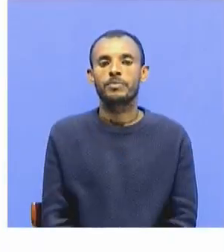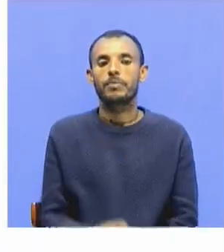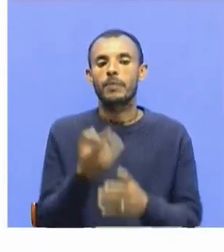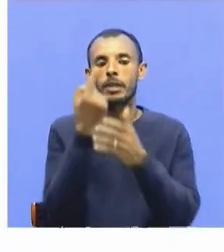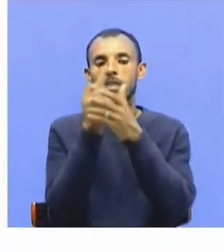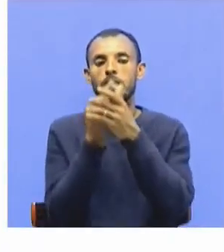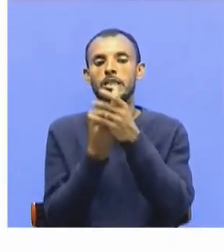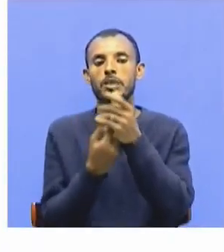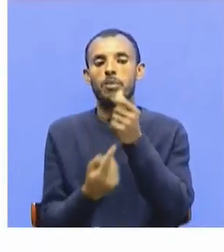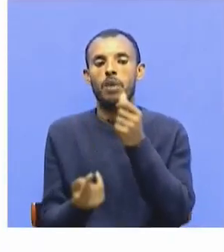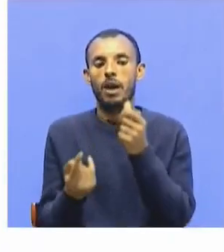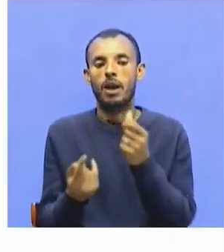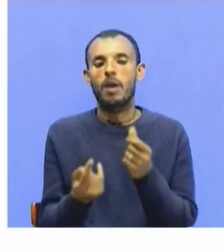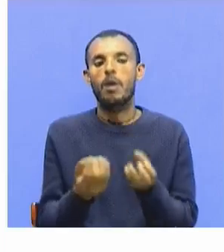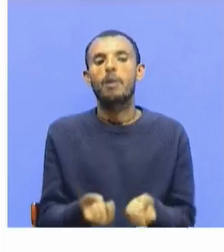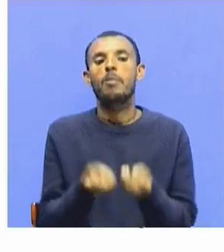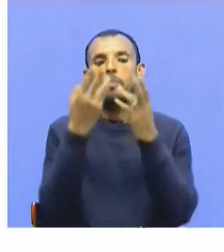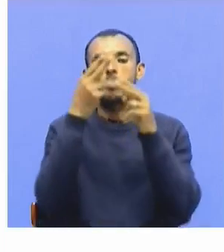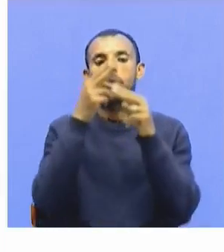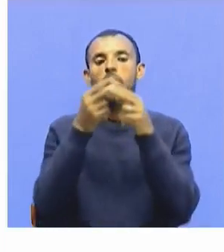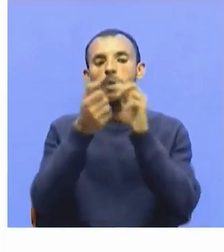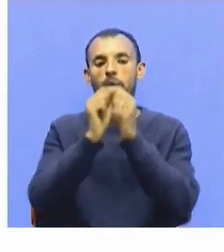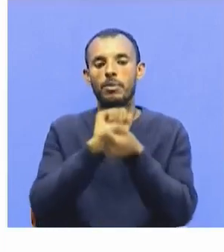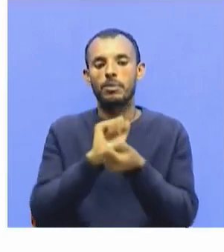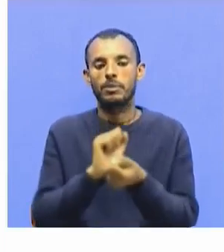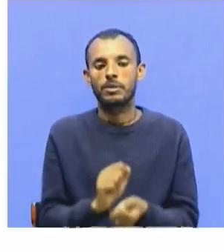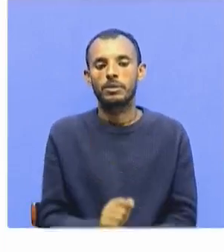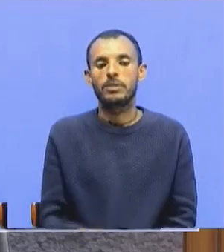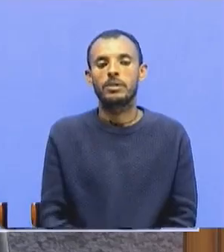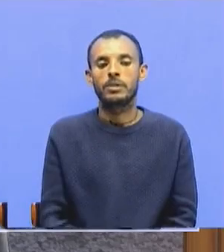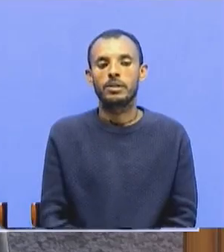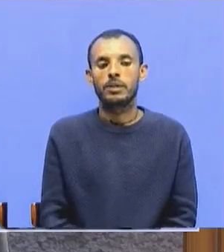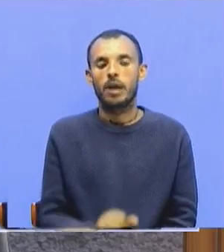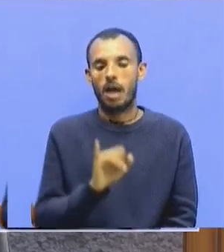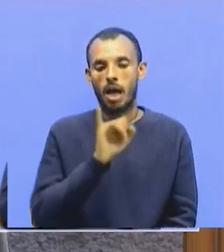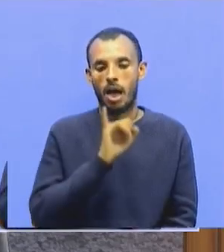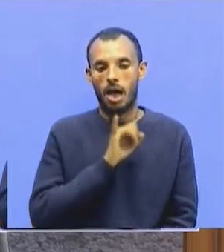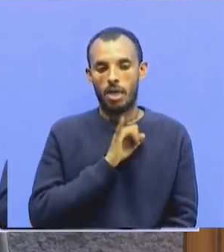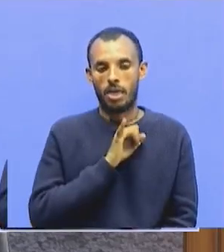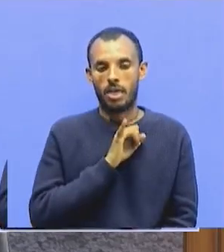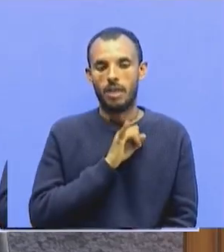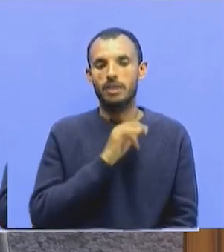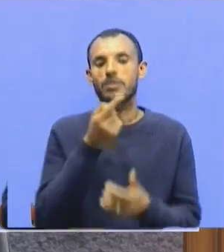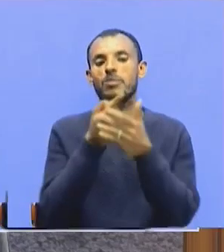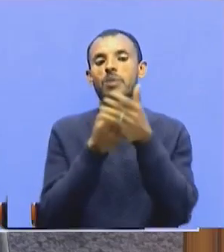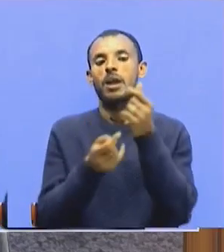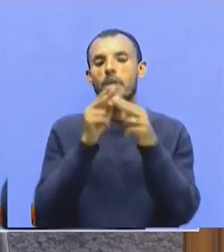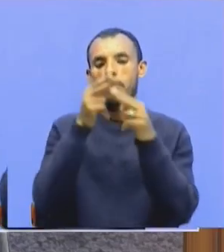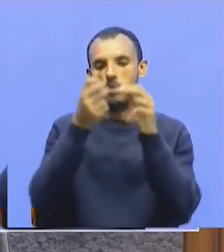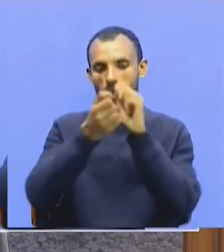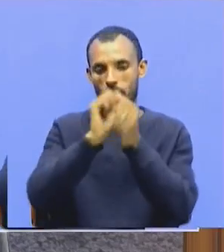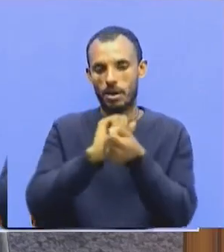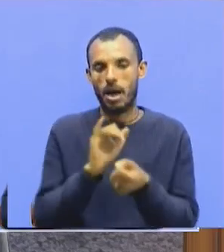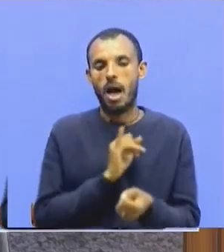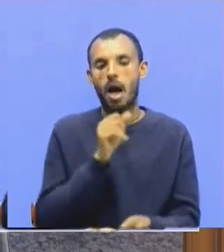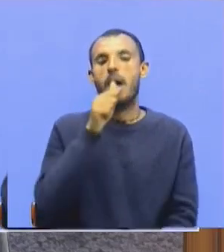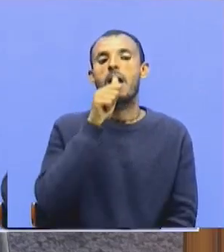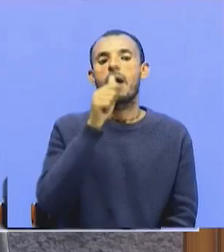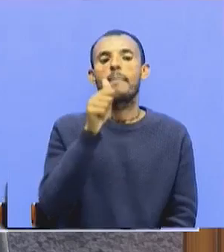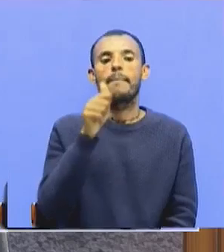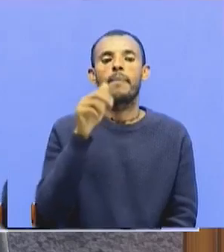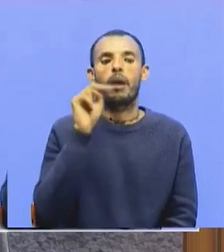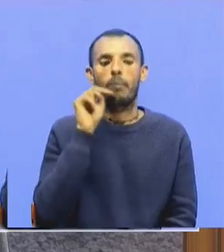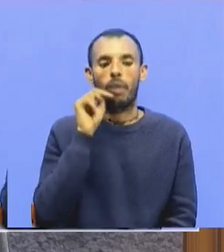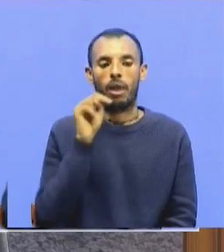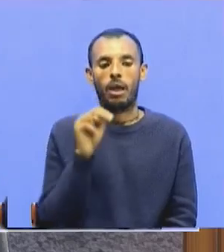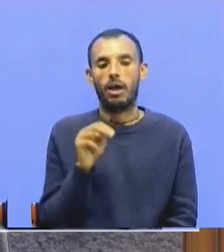Singular pronouns. These are, for example, I as a specific person. For example, I am Nabila. I